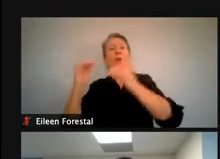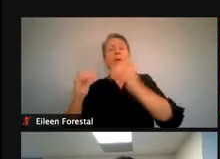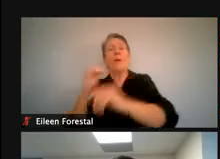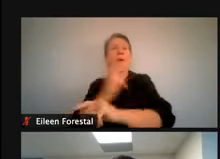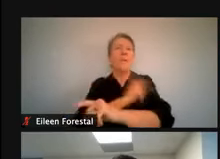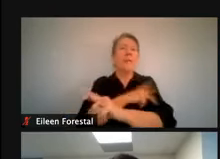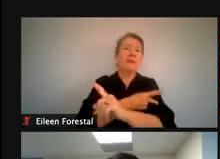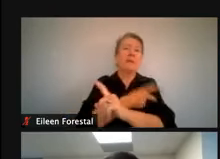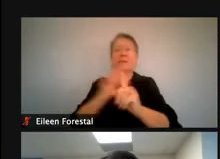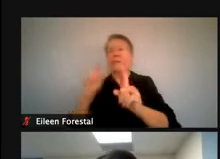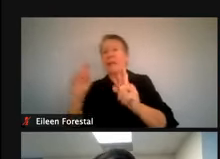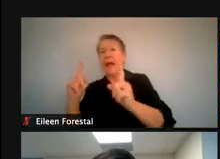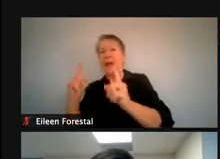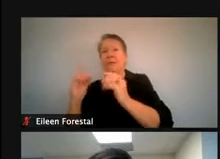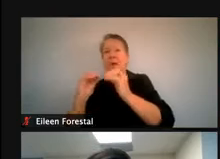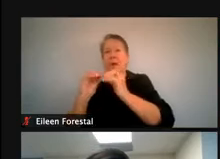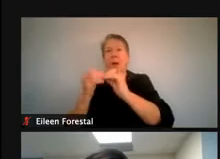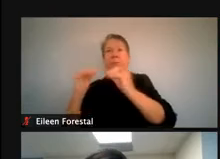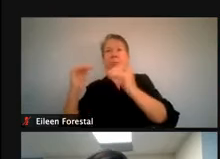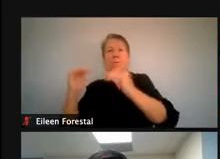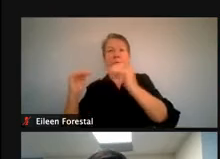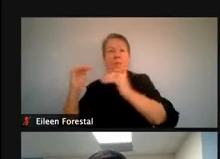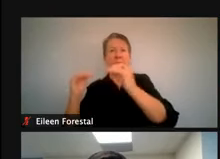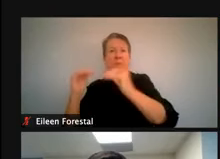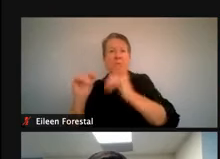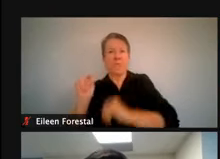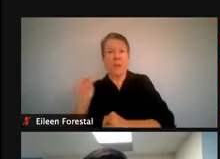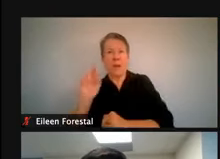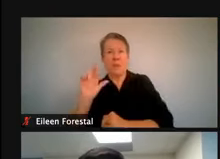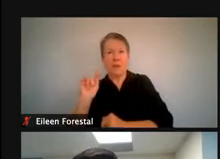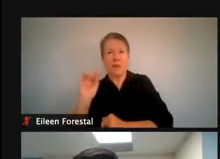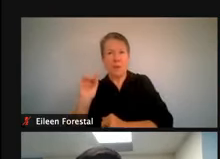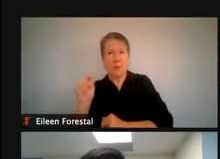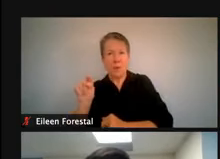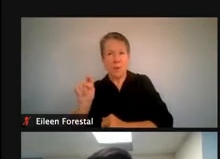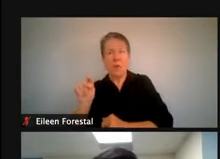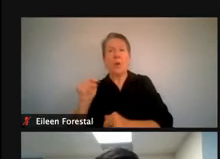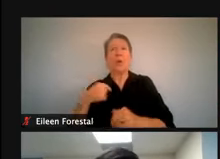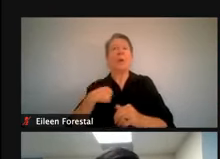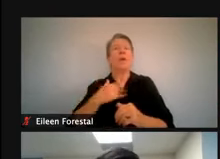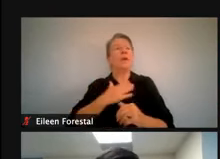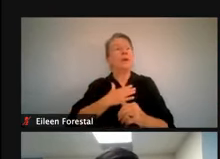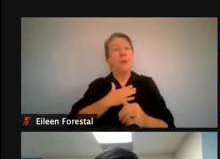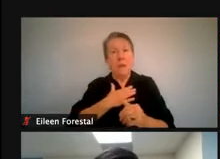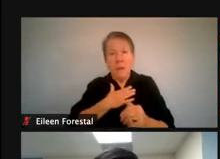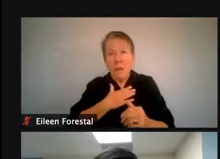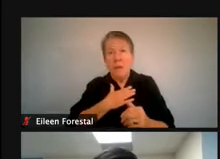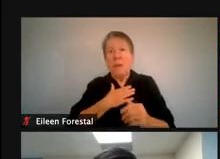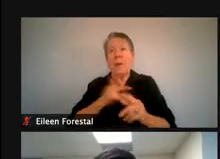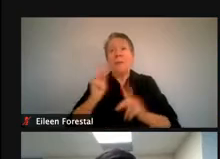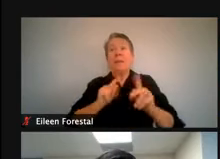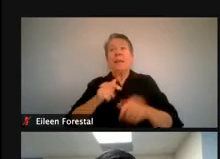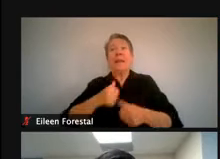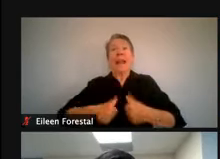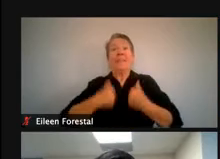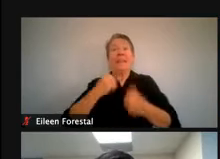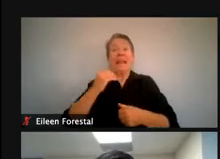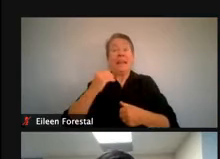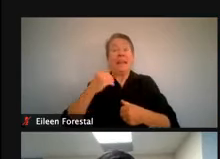stress. And I want to make sure folks not only know that we acknowledge the mental health challenges of both residents and loved ones, but we've done something about